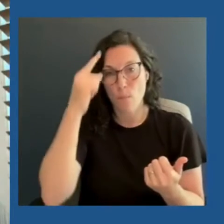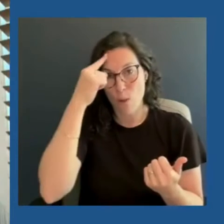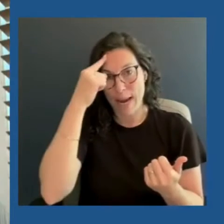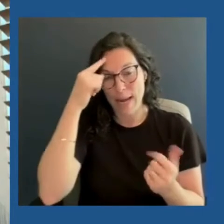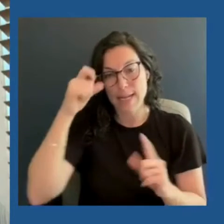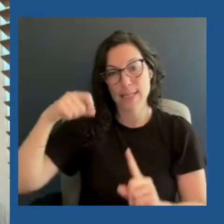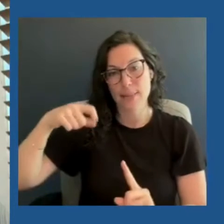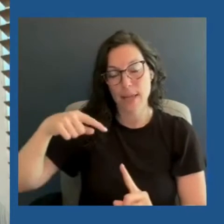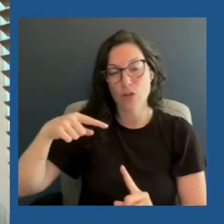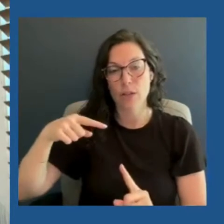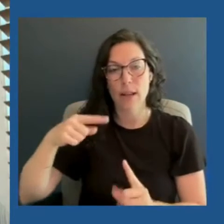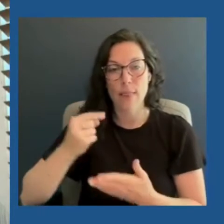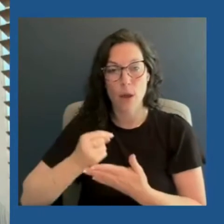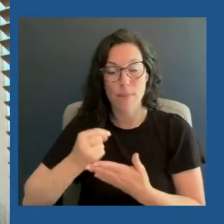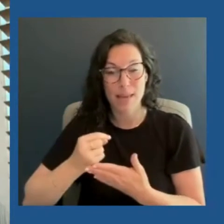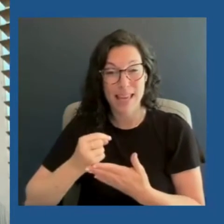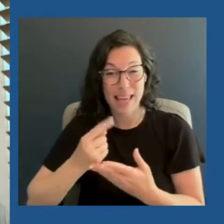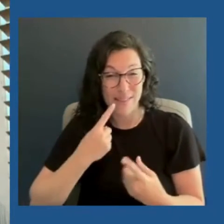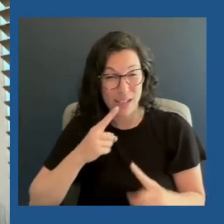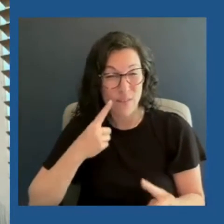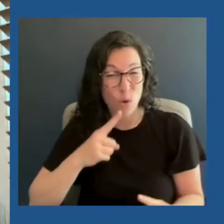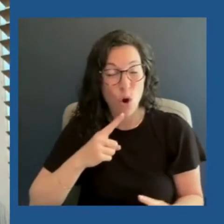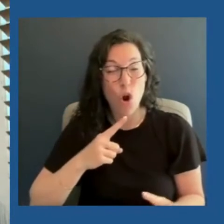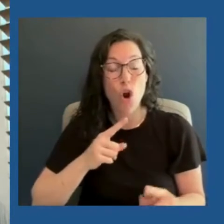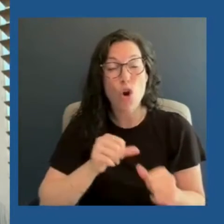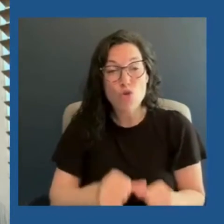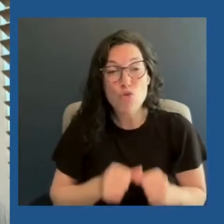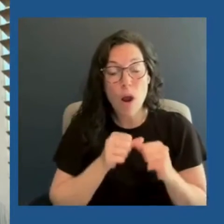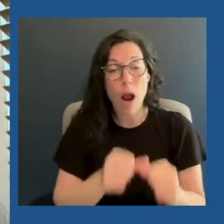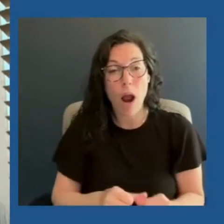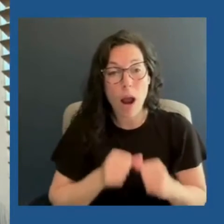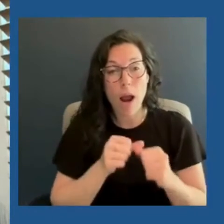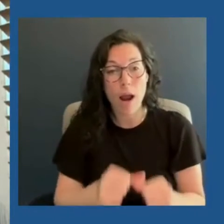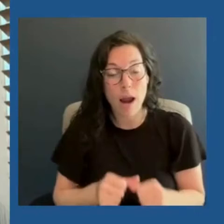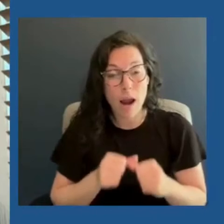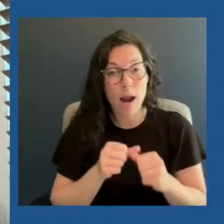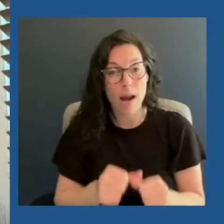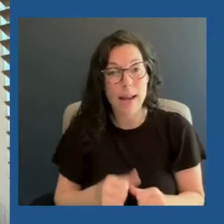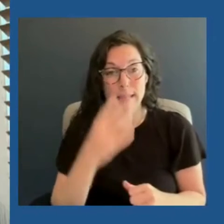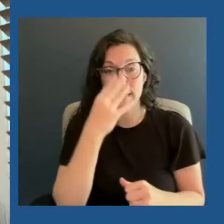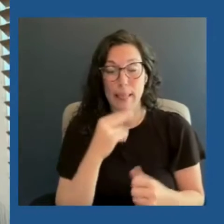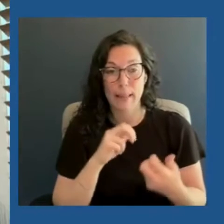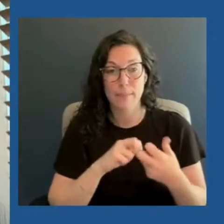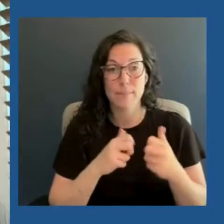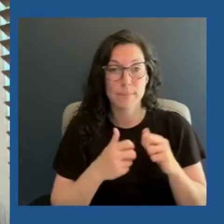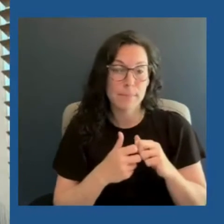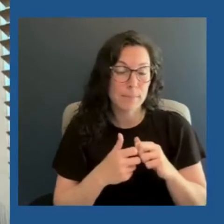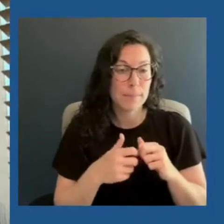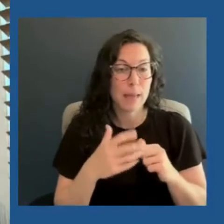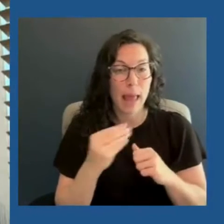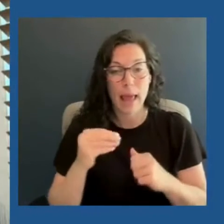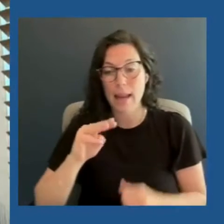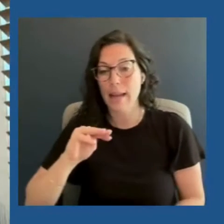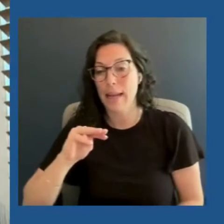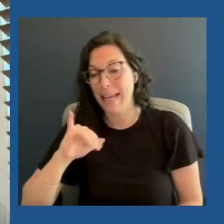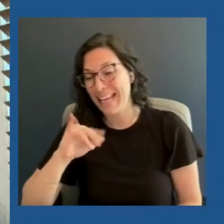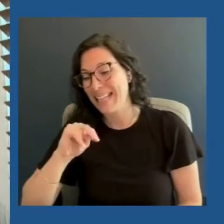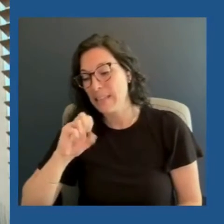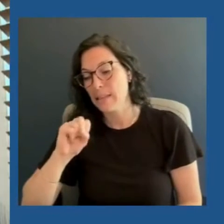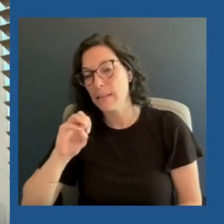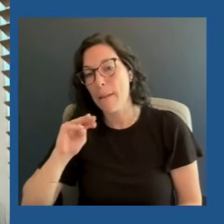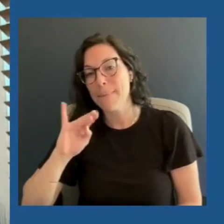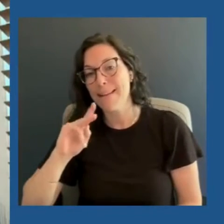for chronic anxiety-based insomnia? So that's another great question. I did mention that